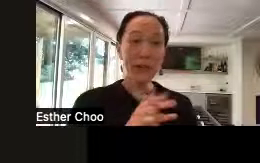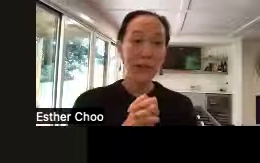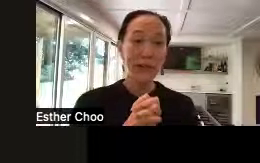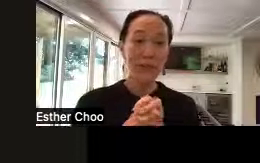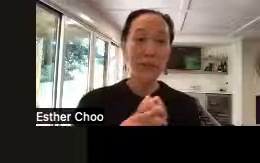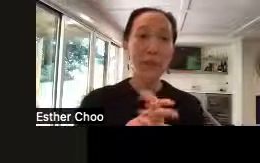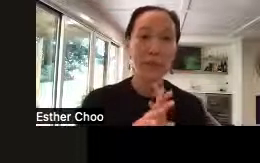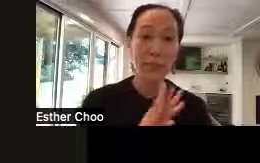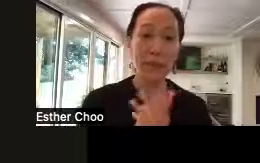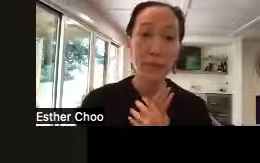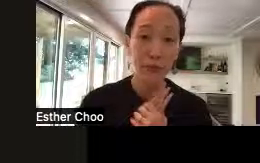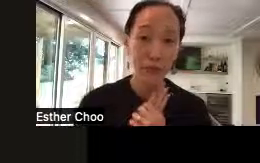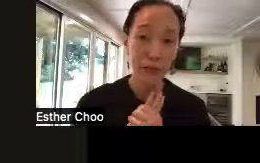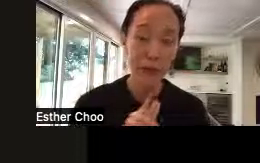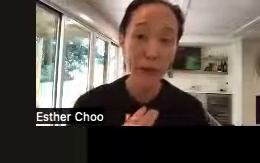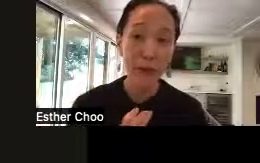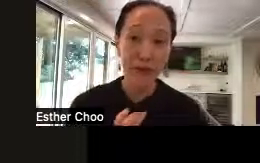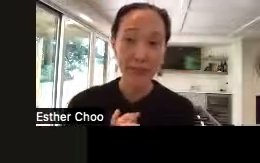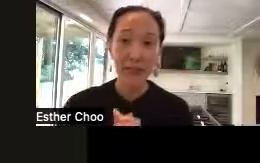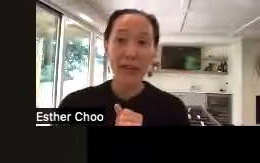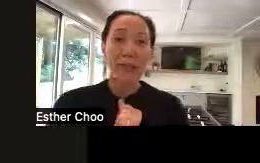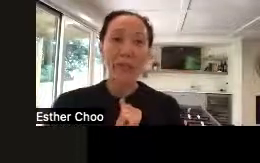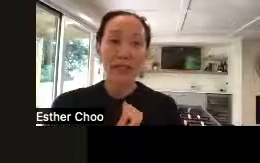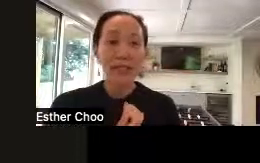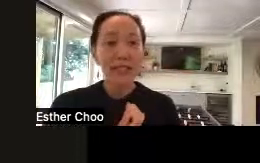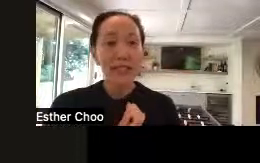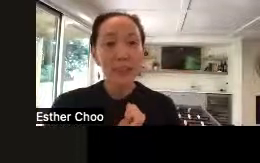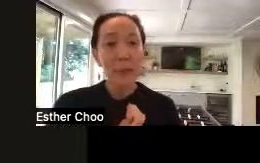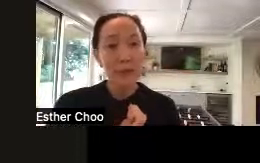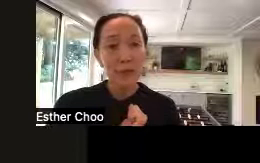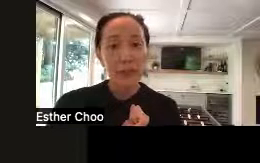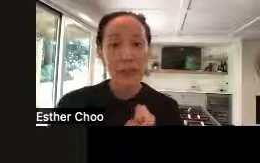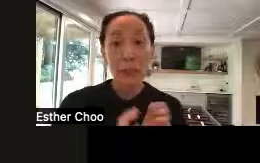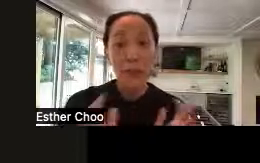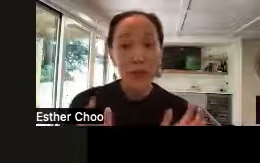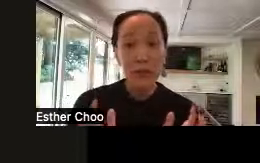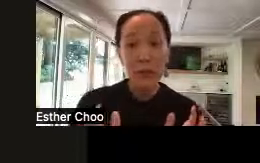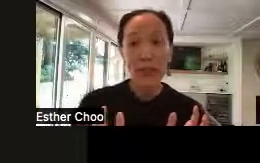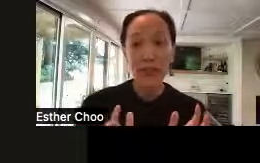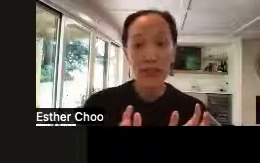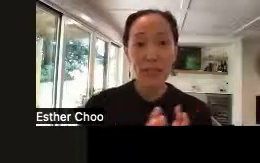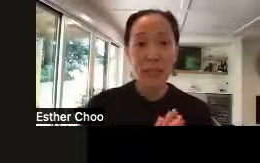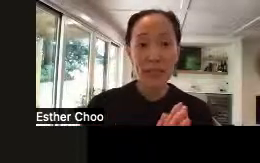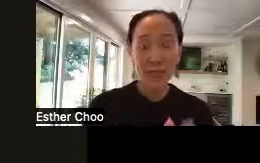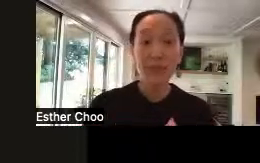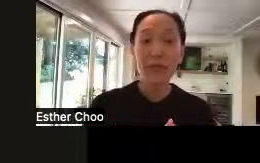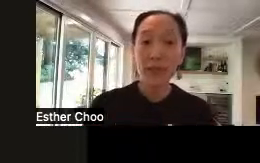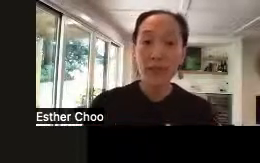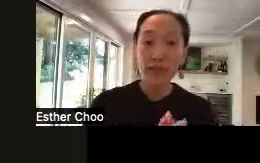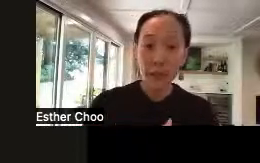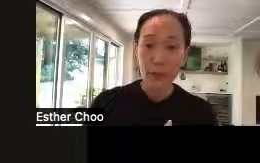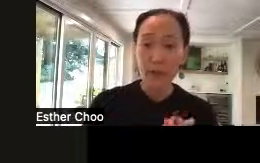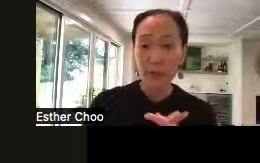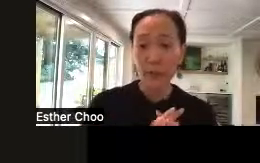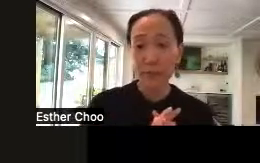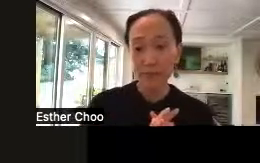this article is that people say that microaggressions are small things, but our studies indicate that microaggressions have a macro impact as they affect the standard of living